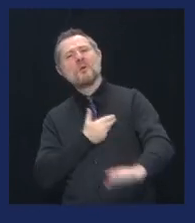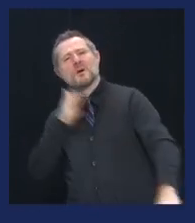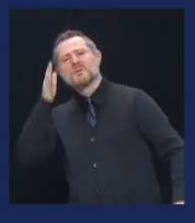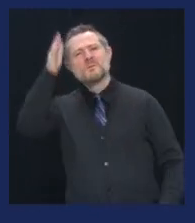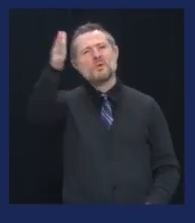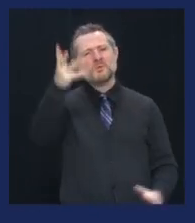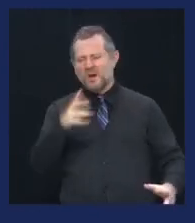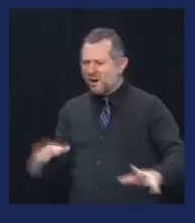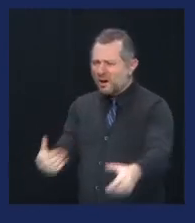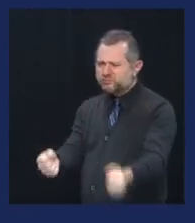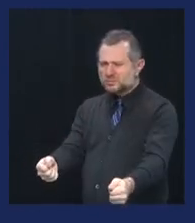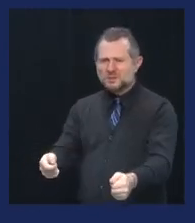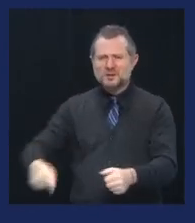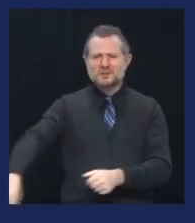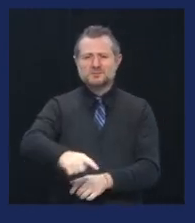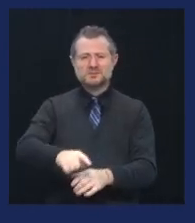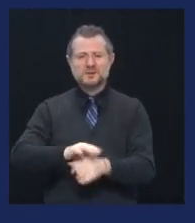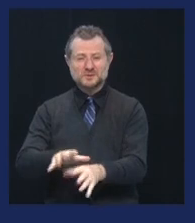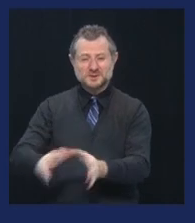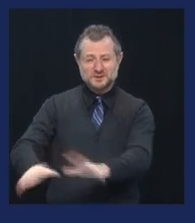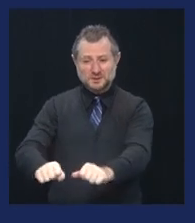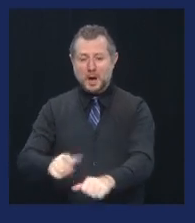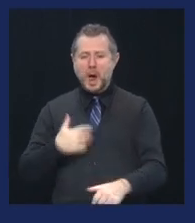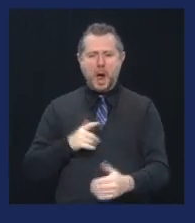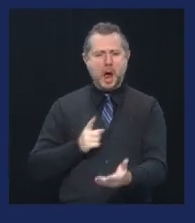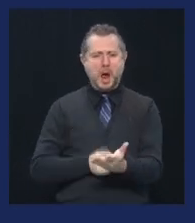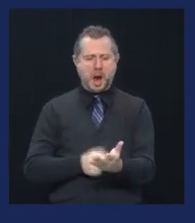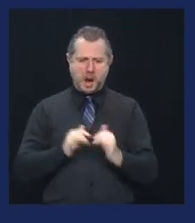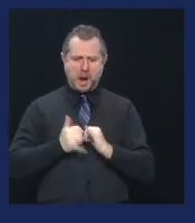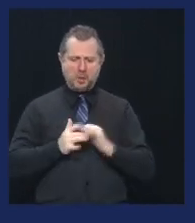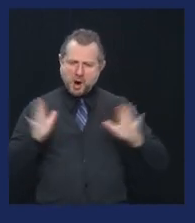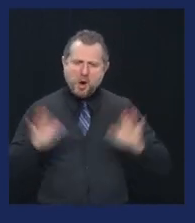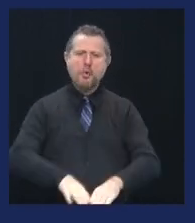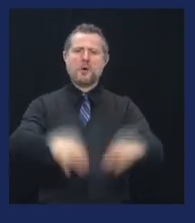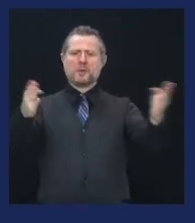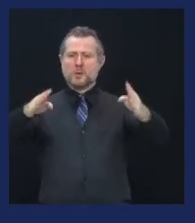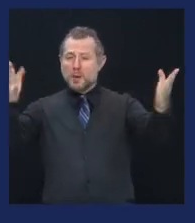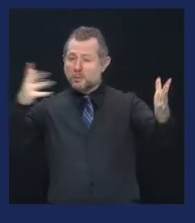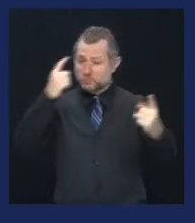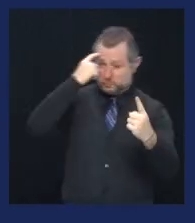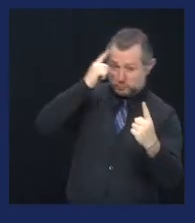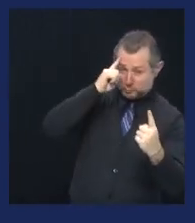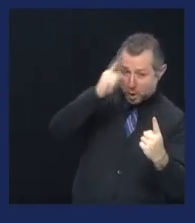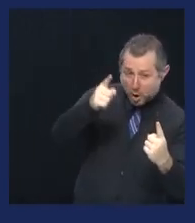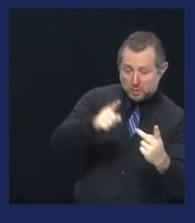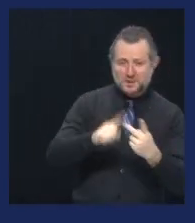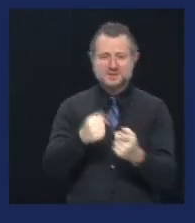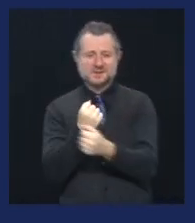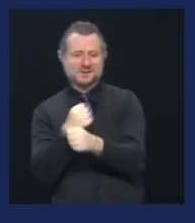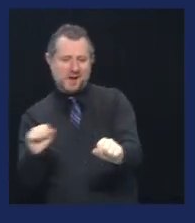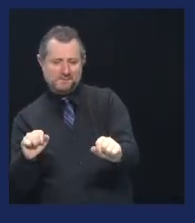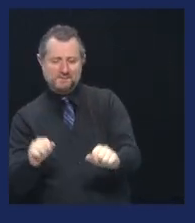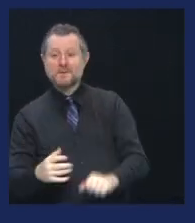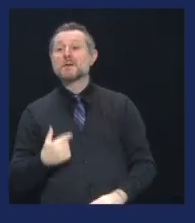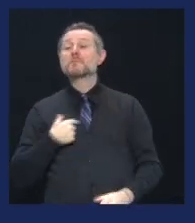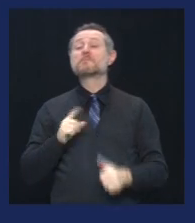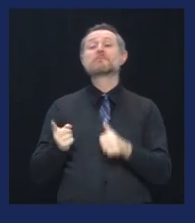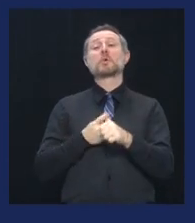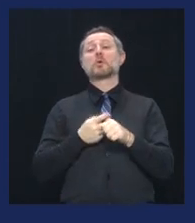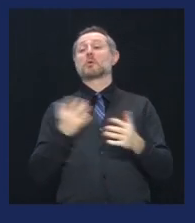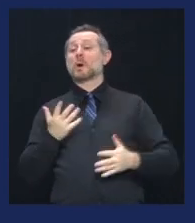great state smartly and safely. As New York told the world from day one, the choice was